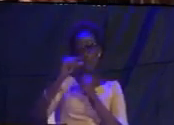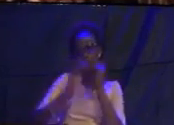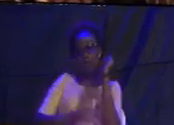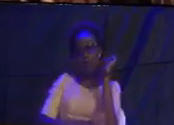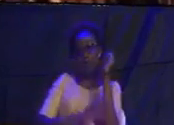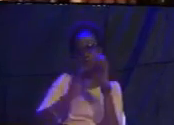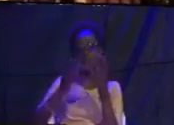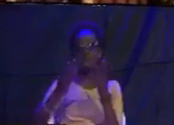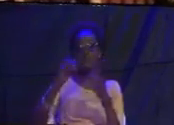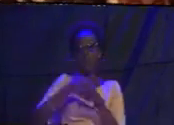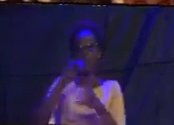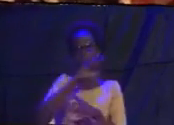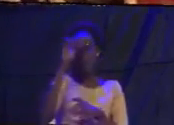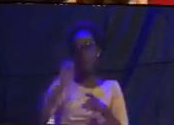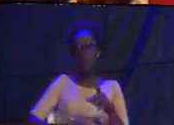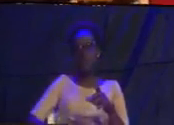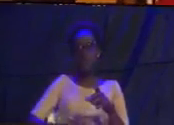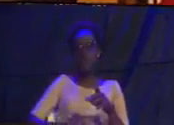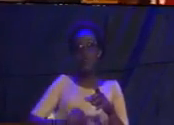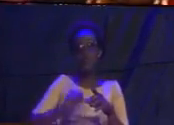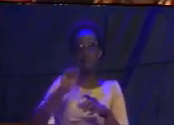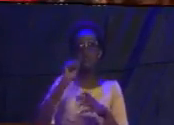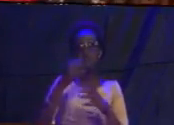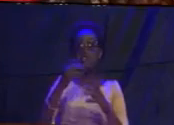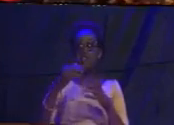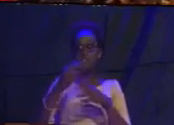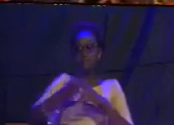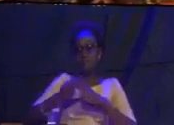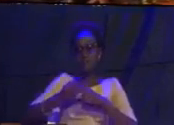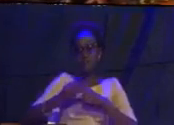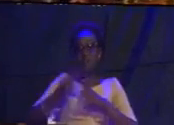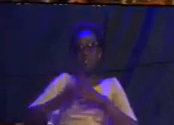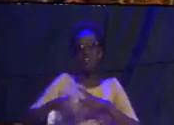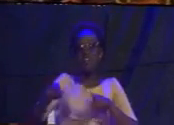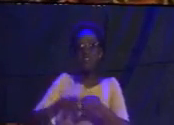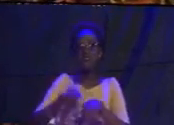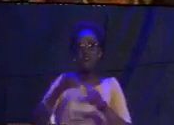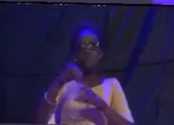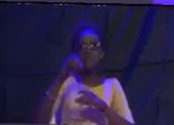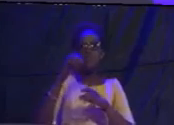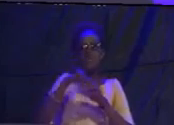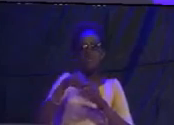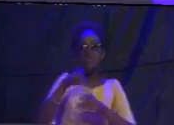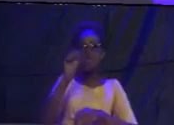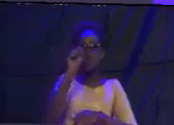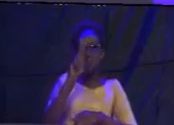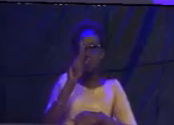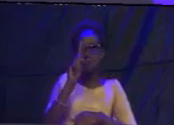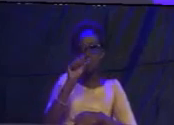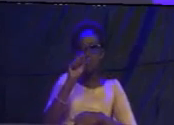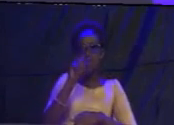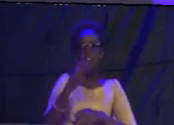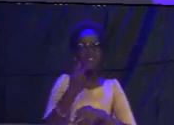kigize iminsi mike kivutse Sudan y'Amajyepfo byananiranye. Ubundi twari tuzi ko ikibazo